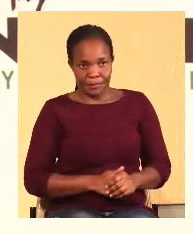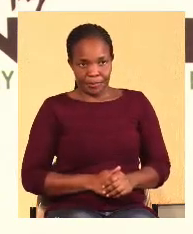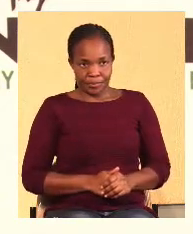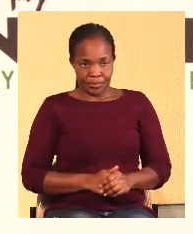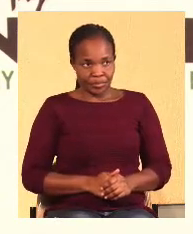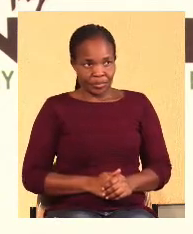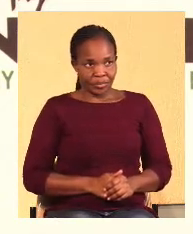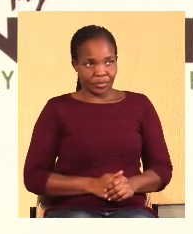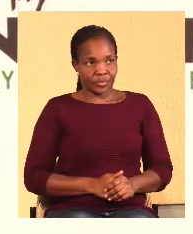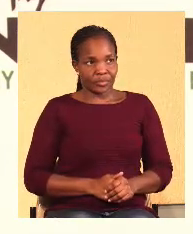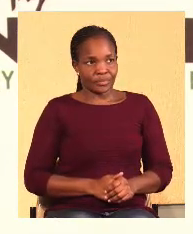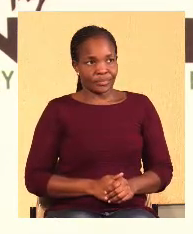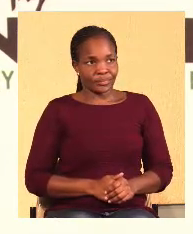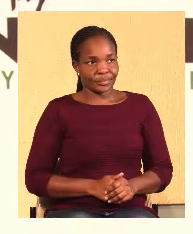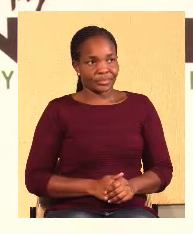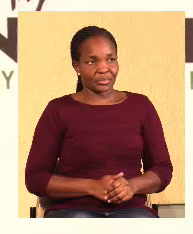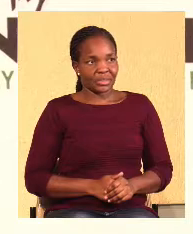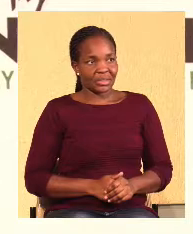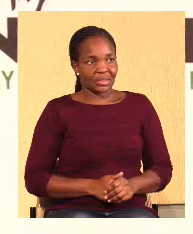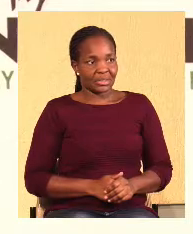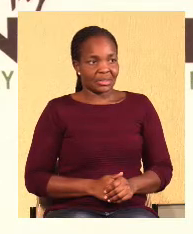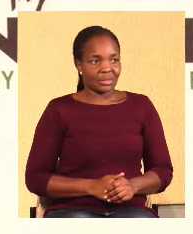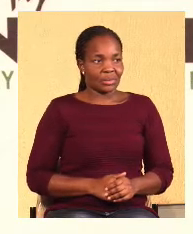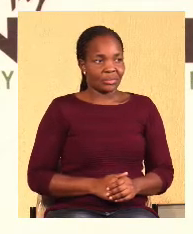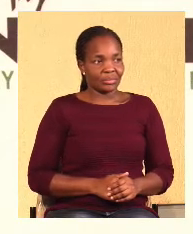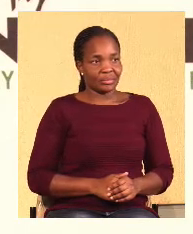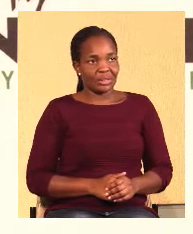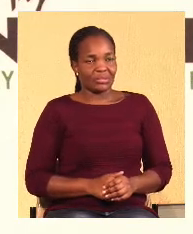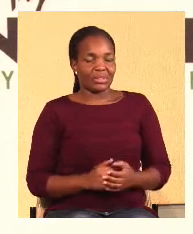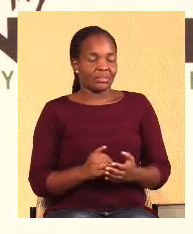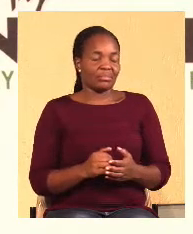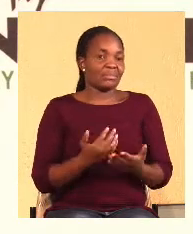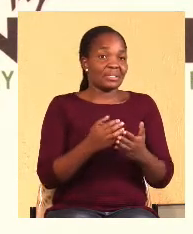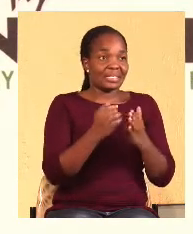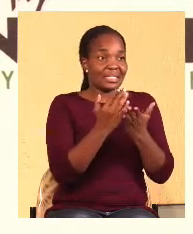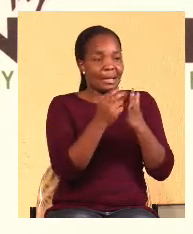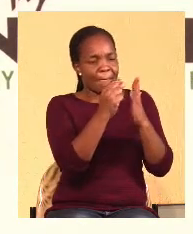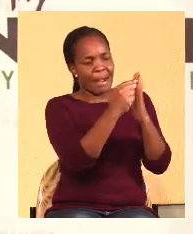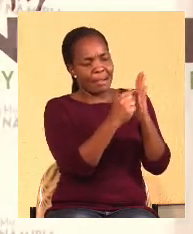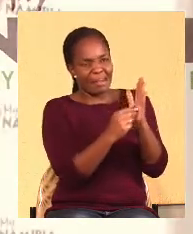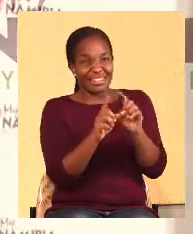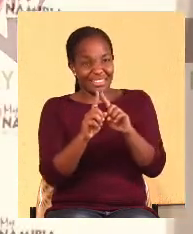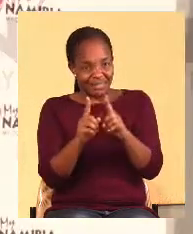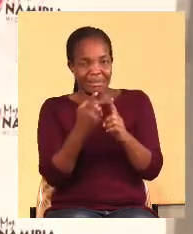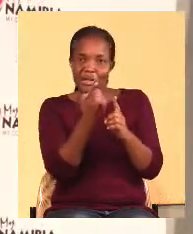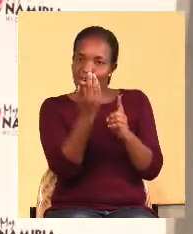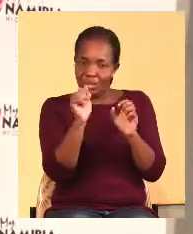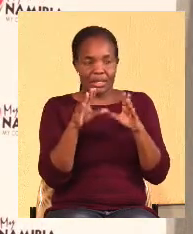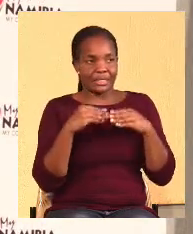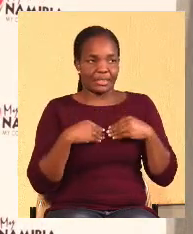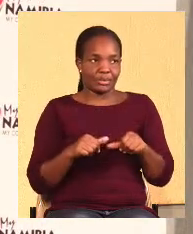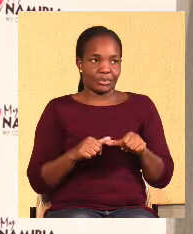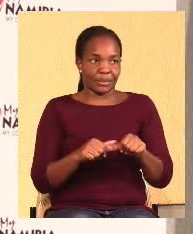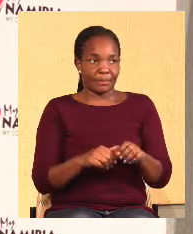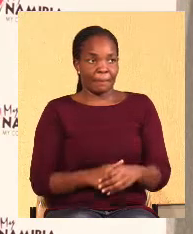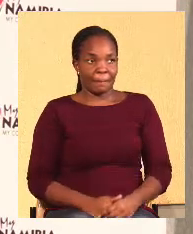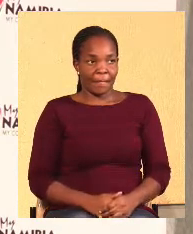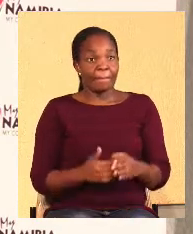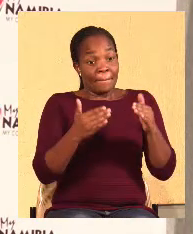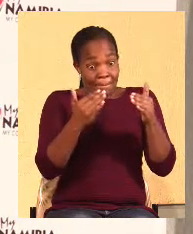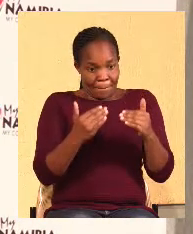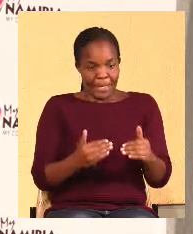many doubts as to what some certain provisions may are meant. Thank you, Festus. And so for that reason, I'm going to ask you this